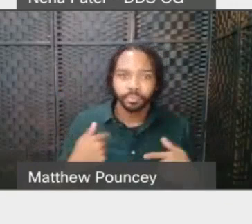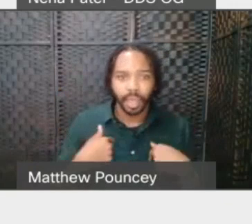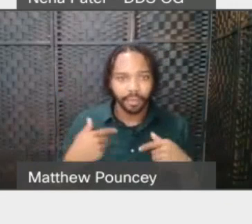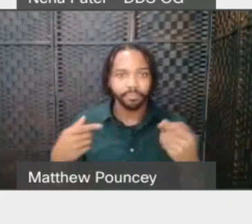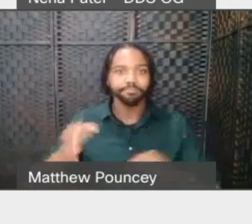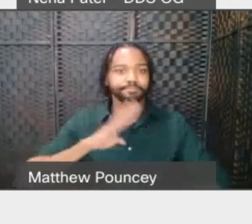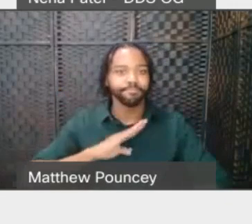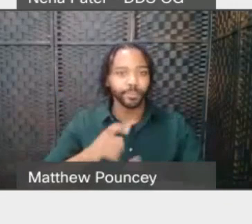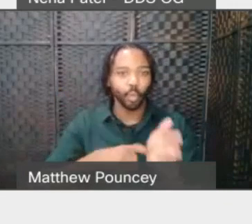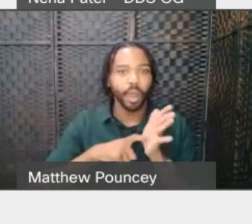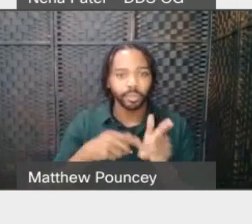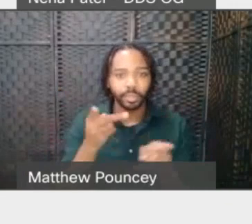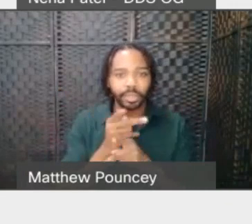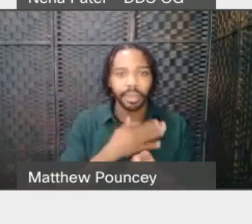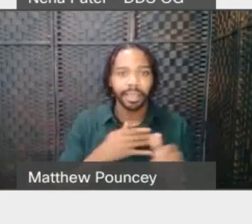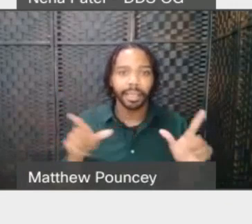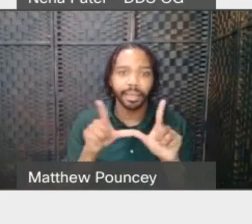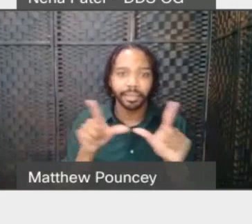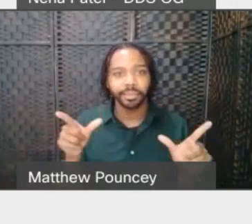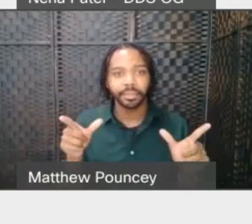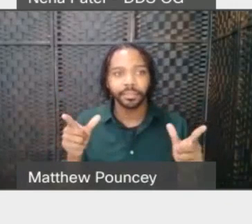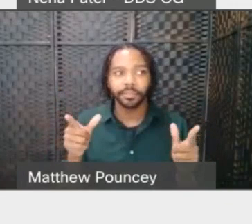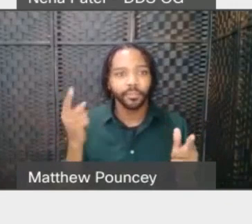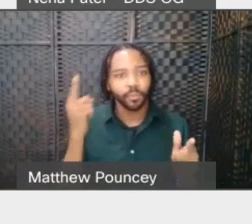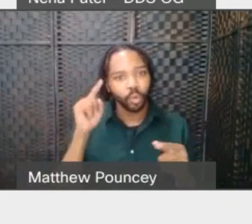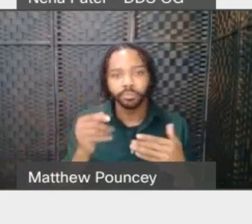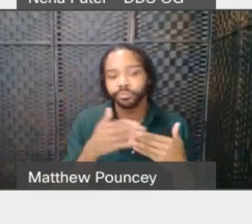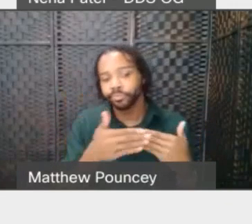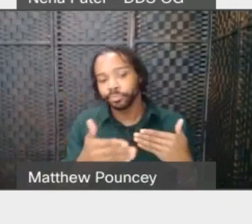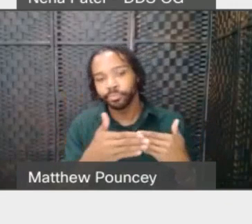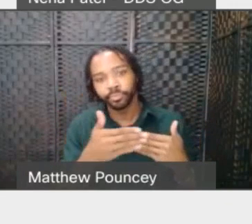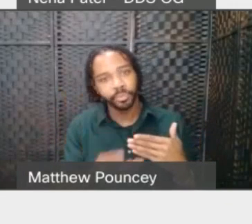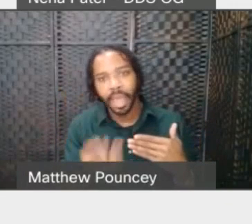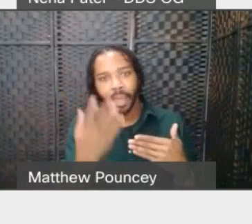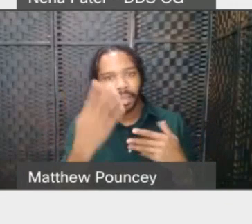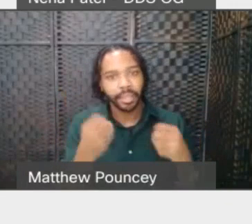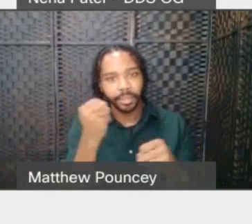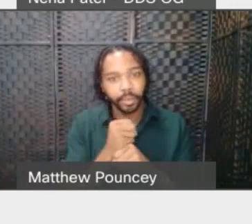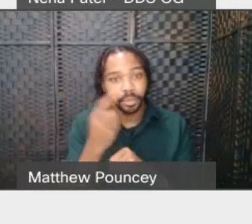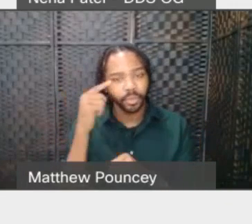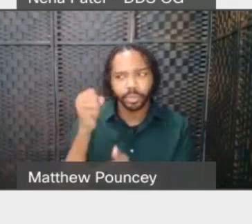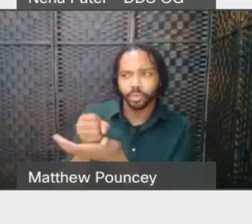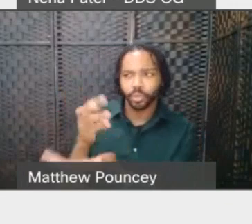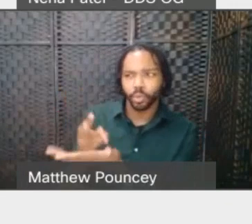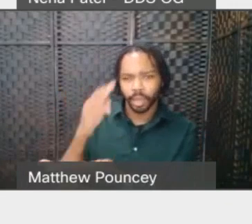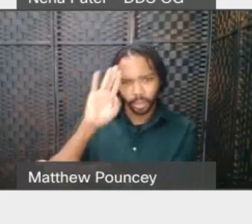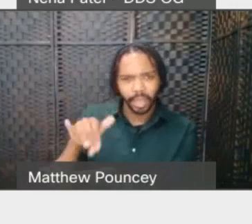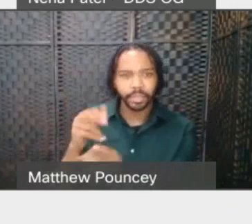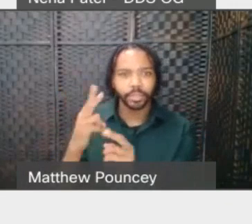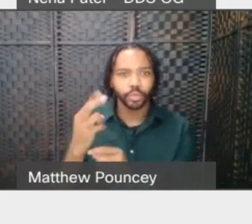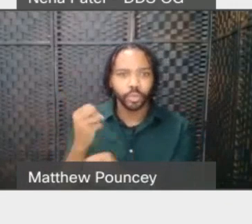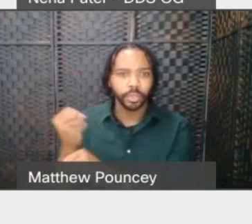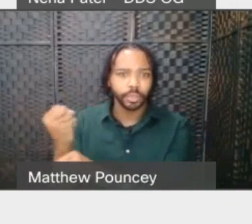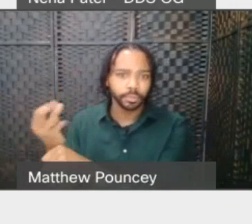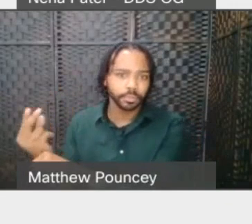the requirements to maintain our license for another, whatever the period of time is. For social work, it's 2 years. So that's